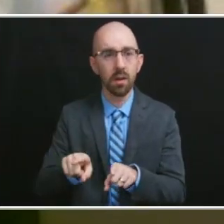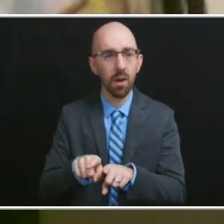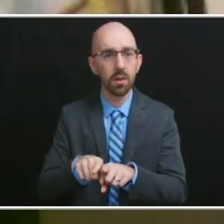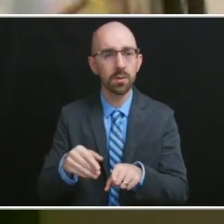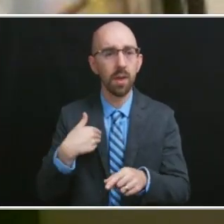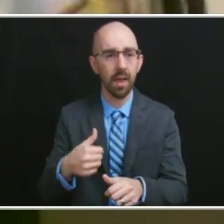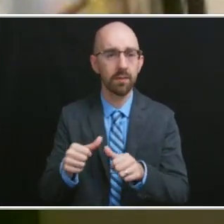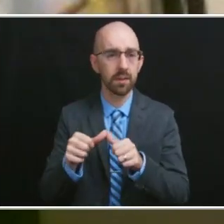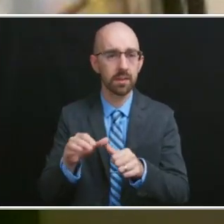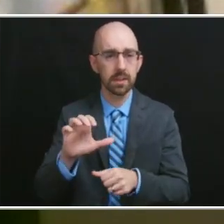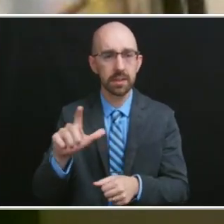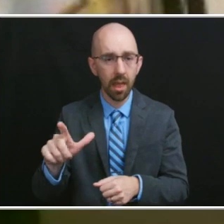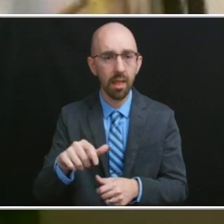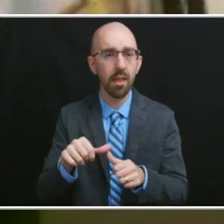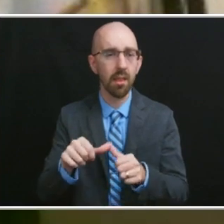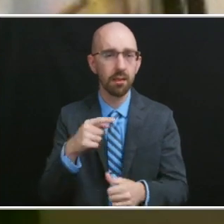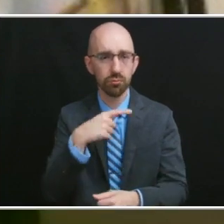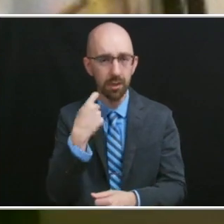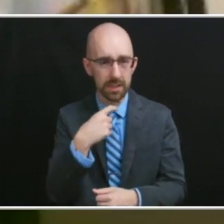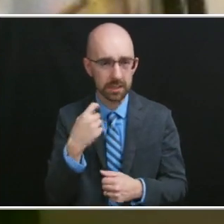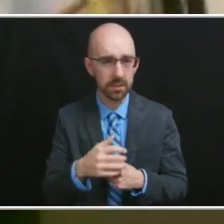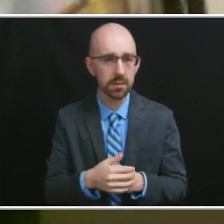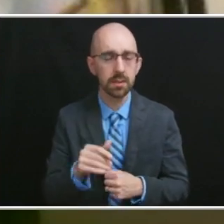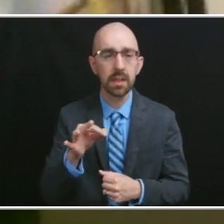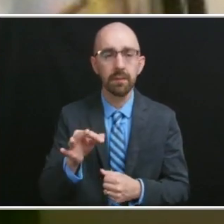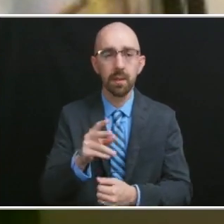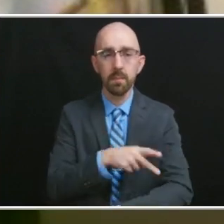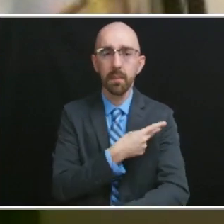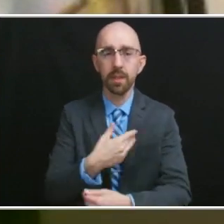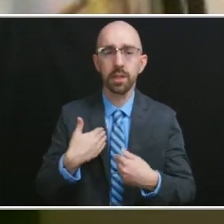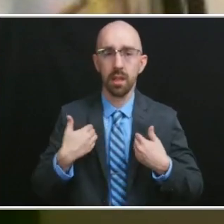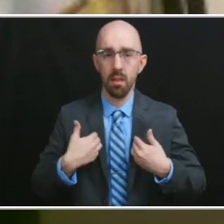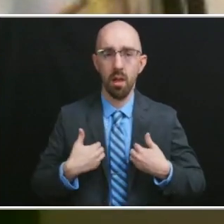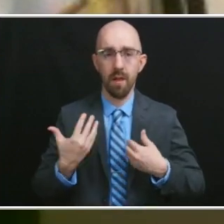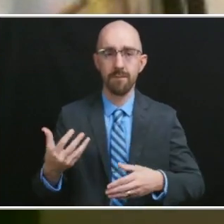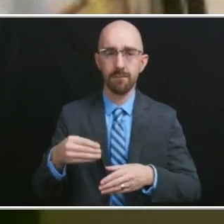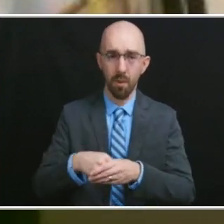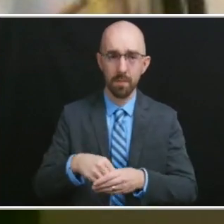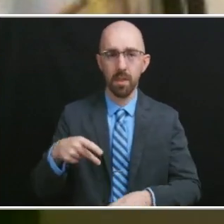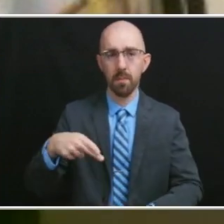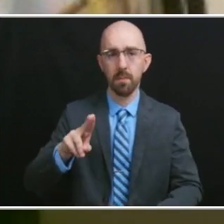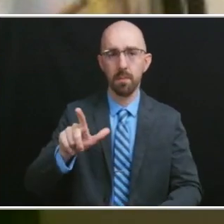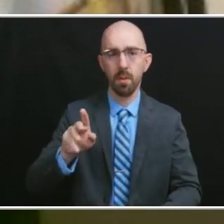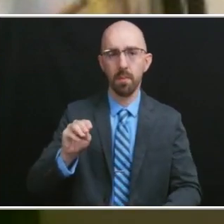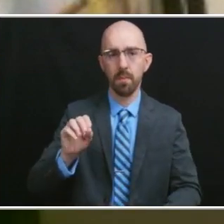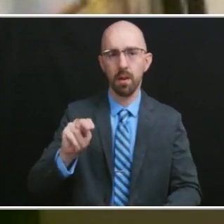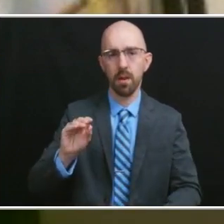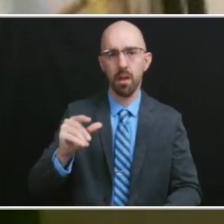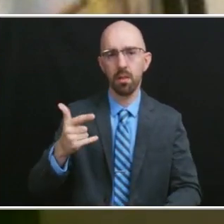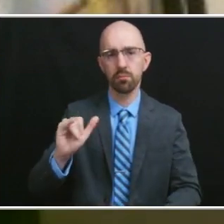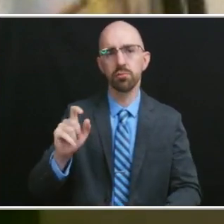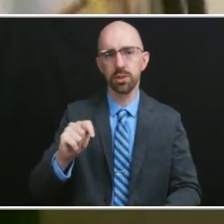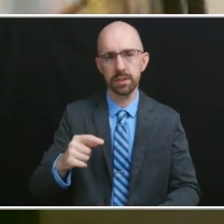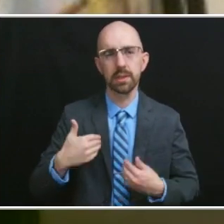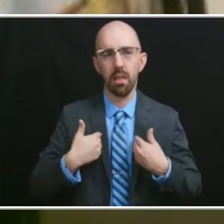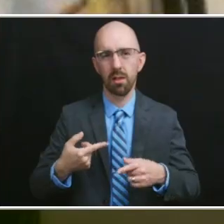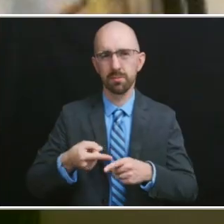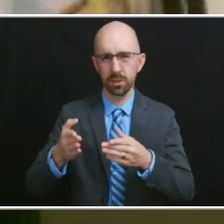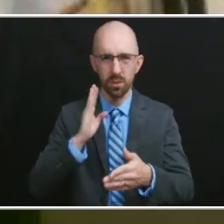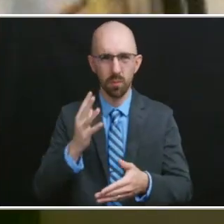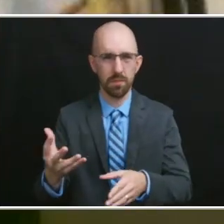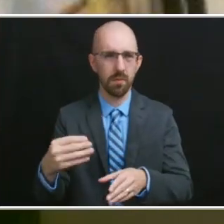dryness. If the patient has, let's say, lung involvement, a pulmonologist or lung specialist would be consulted here. The same case if you have